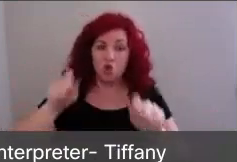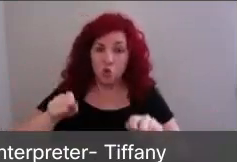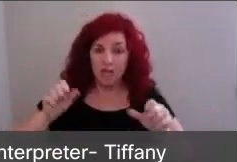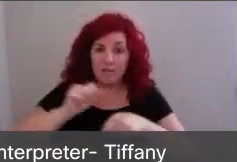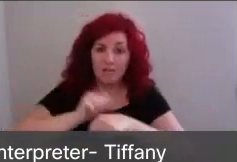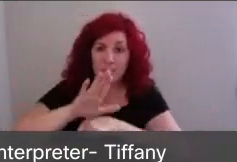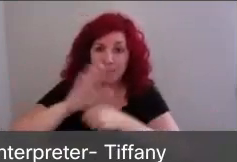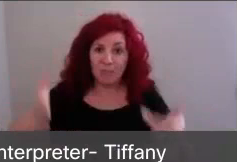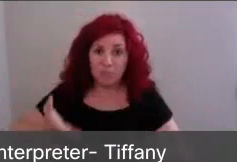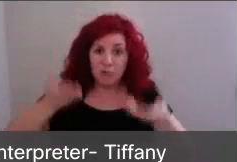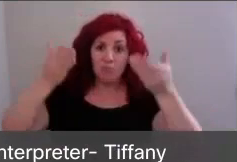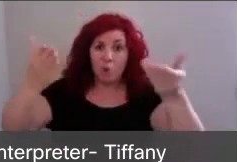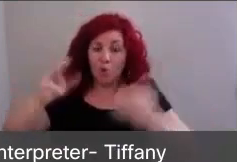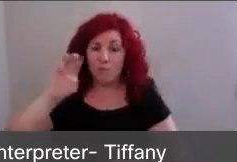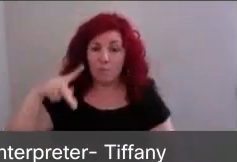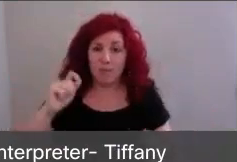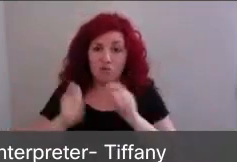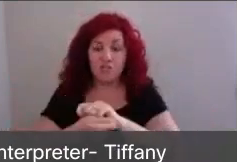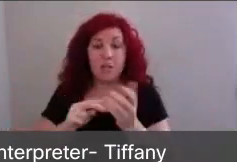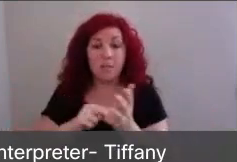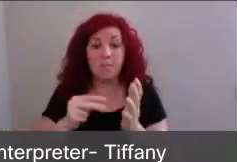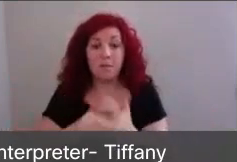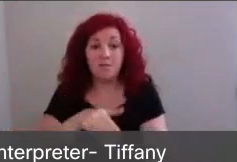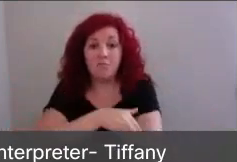all the power into your hands.